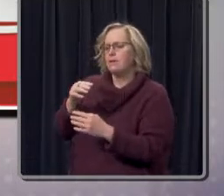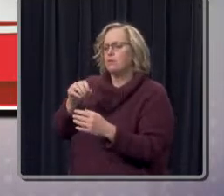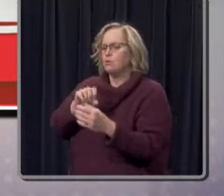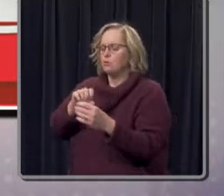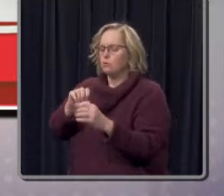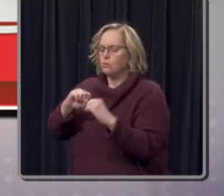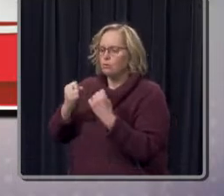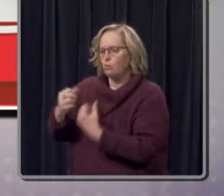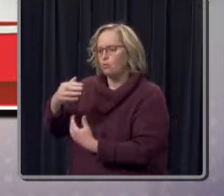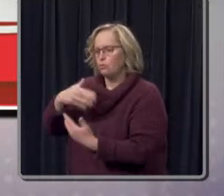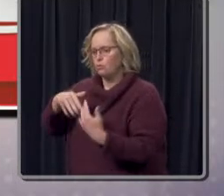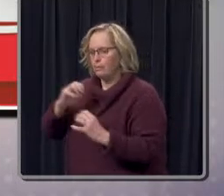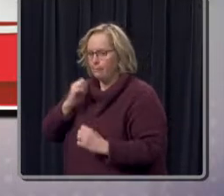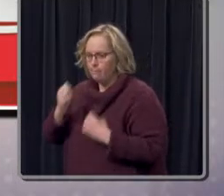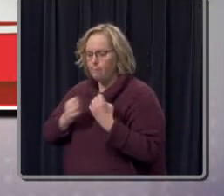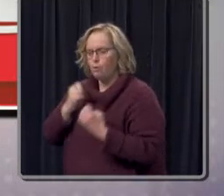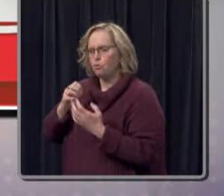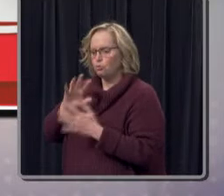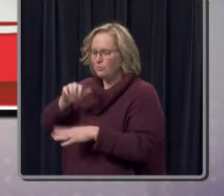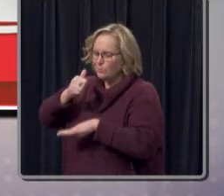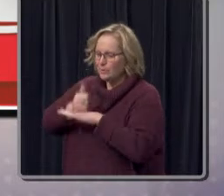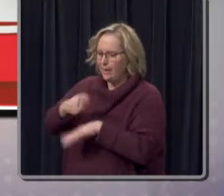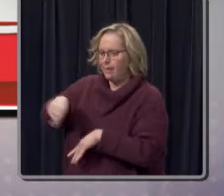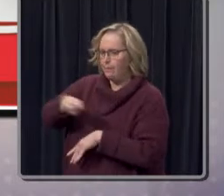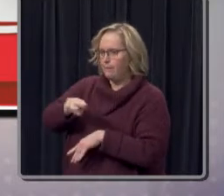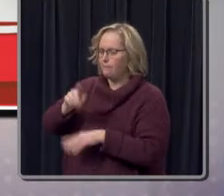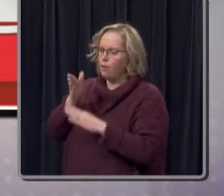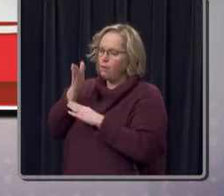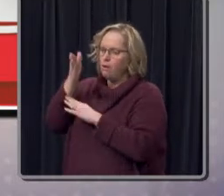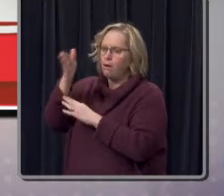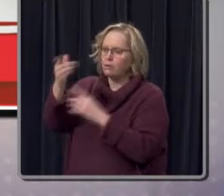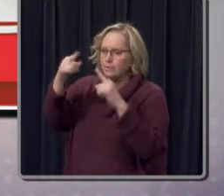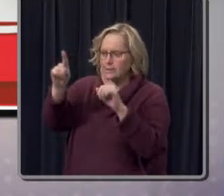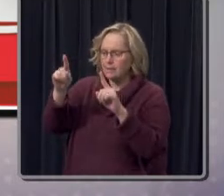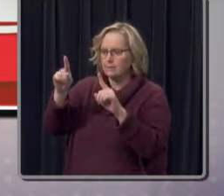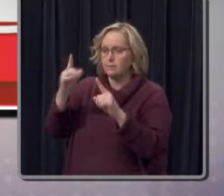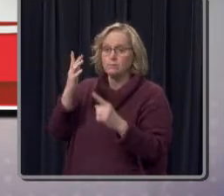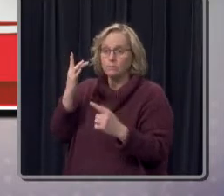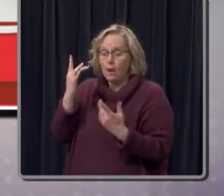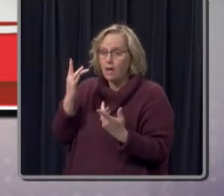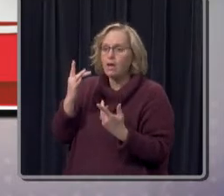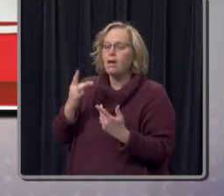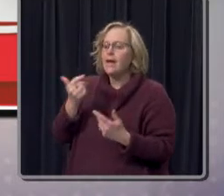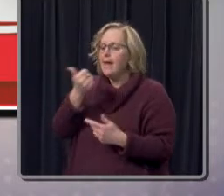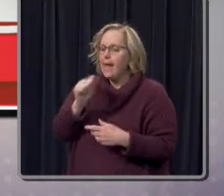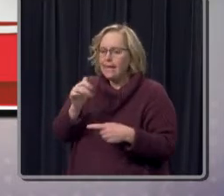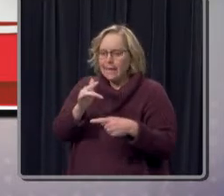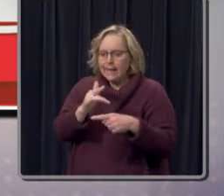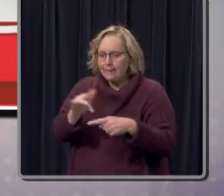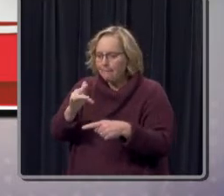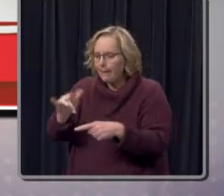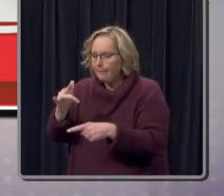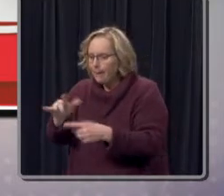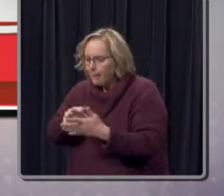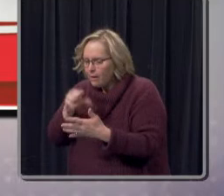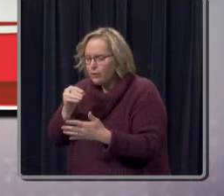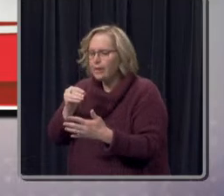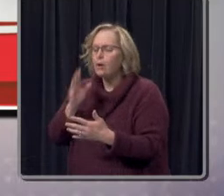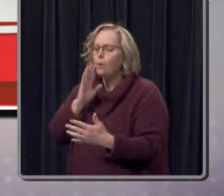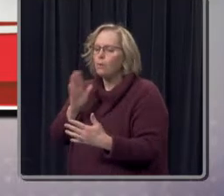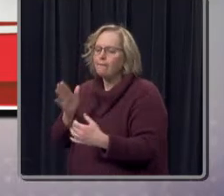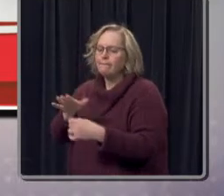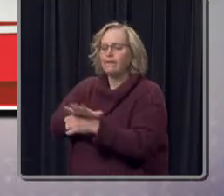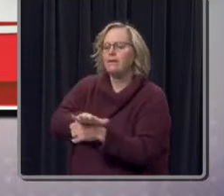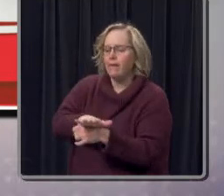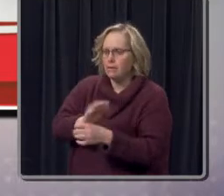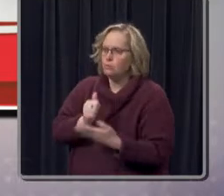really setting students up for long-term success by filling the gaps that may exist for whatever reason, whether that's the pandemic or something else,